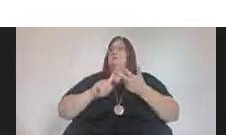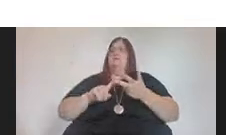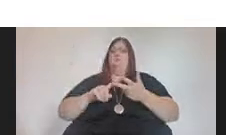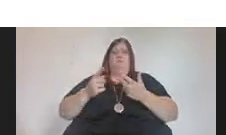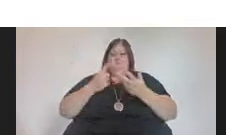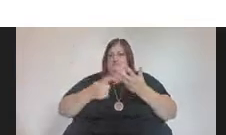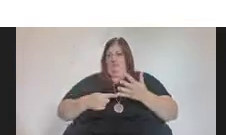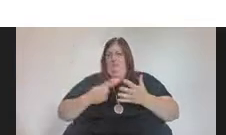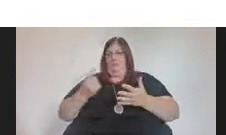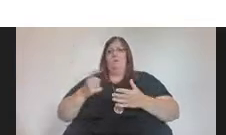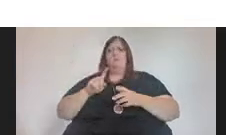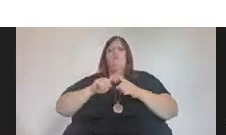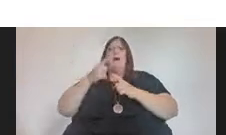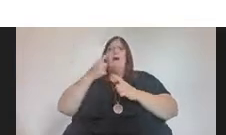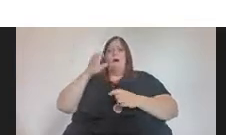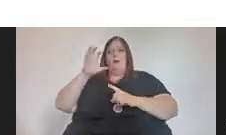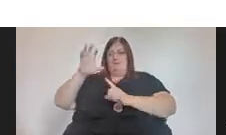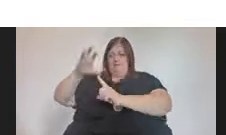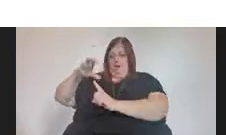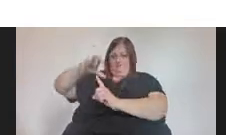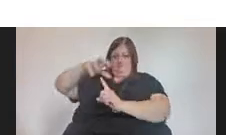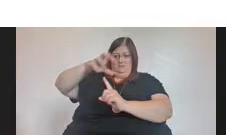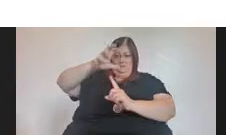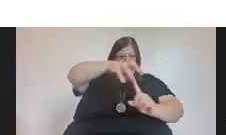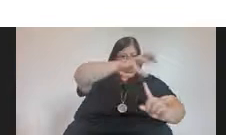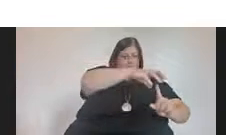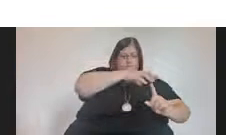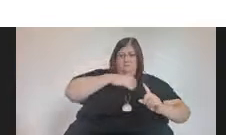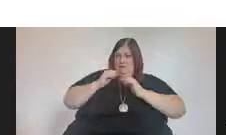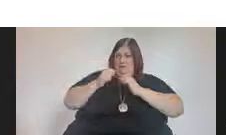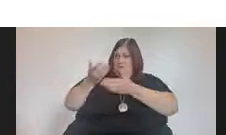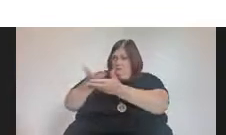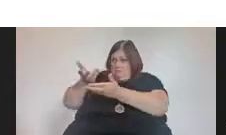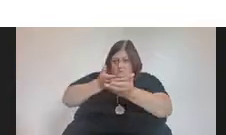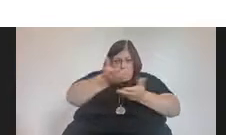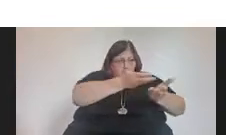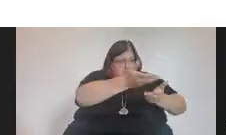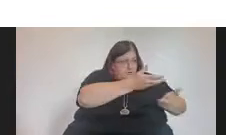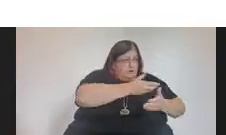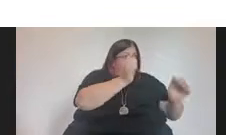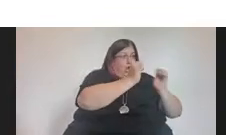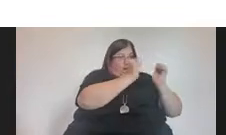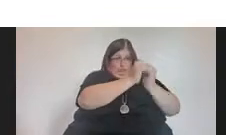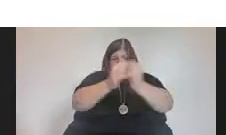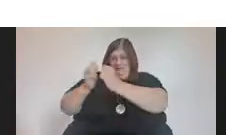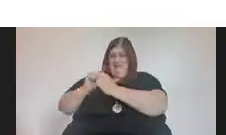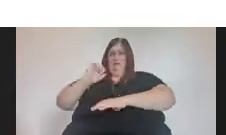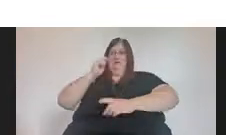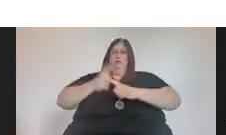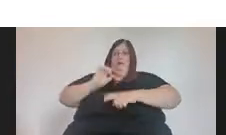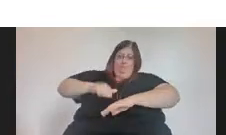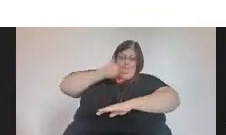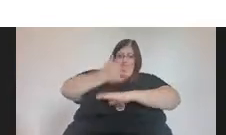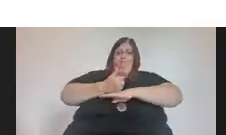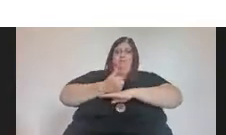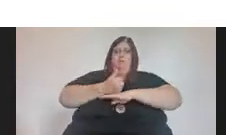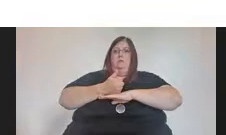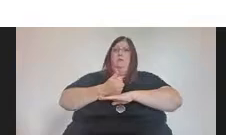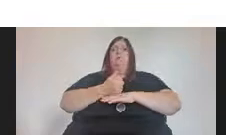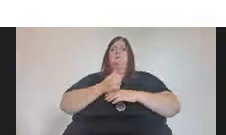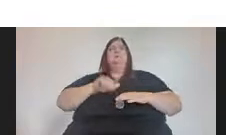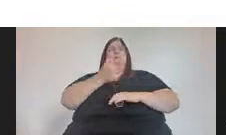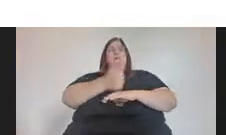to find possible sites, and we negotiated sites, and very, very quickly started to get to work on setting up